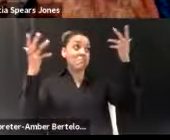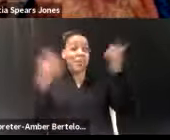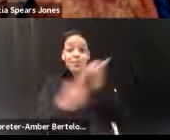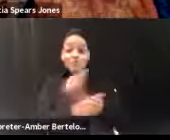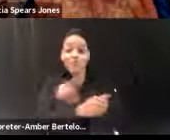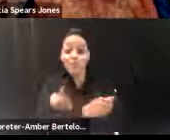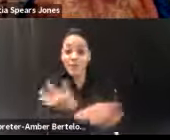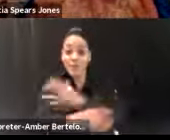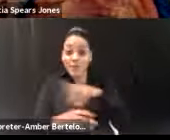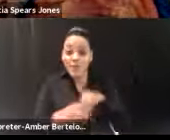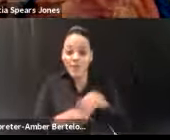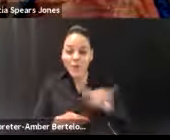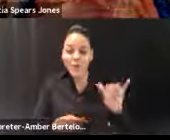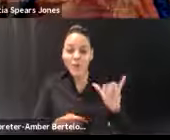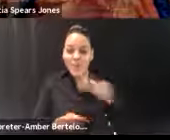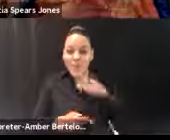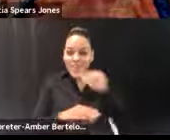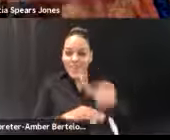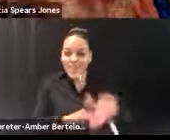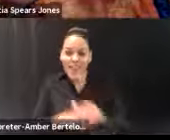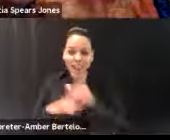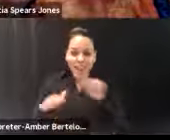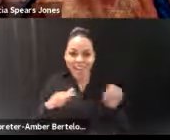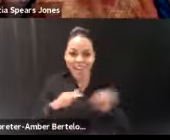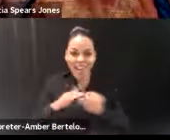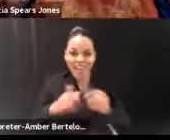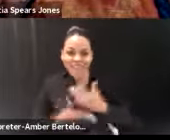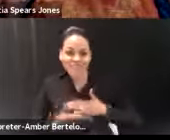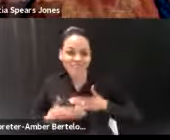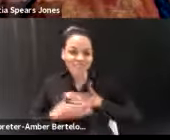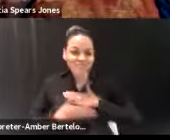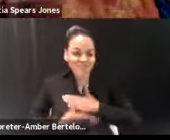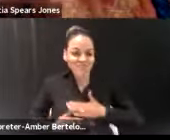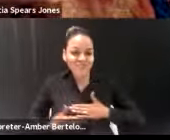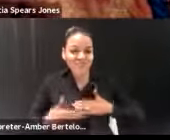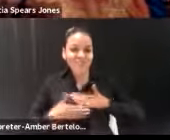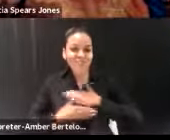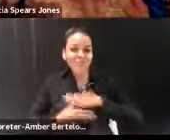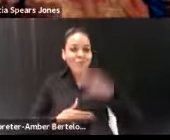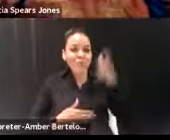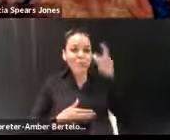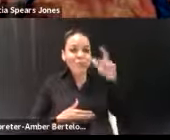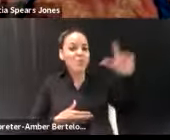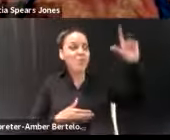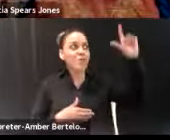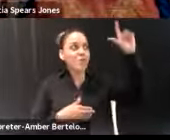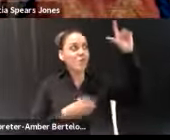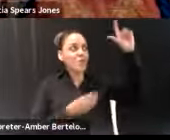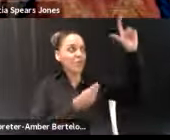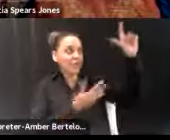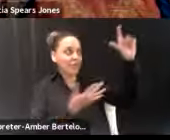Oh, night seeker, ill-named moon winds your direction.